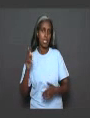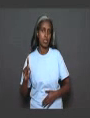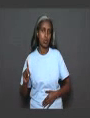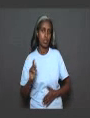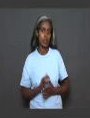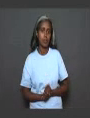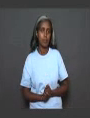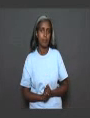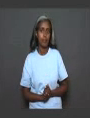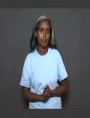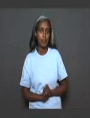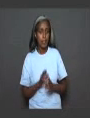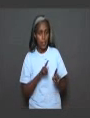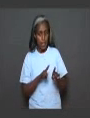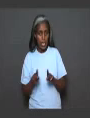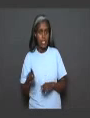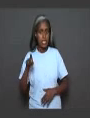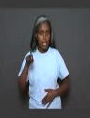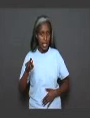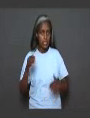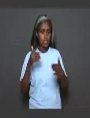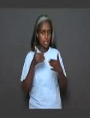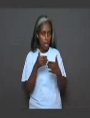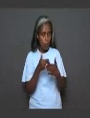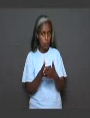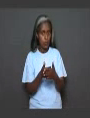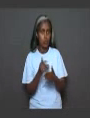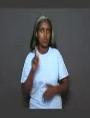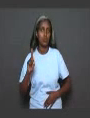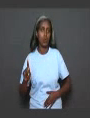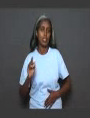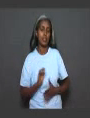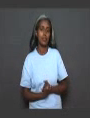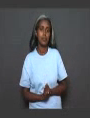1 as x approaches 1.